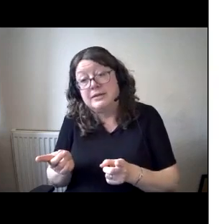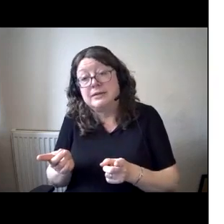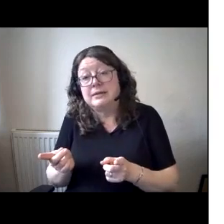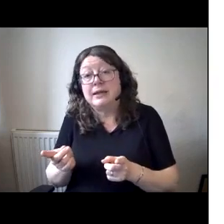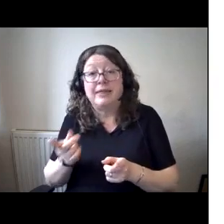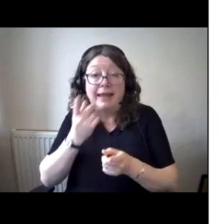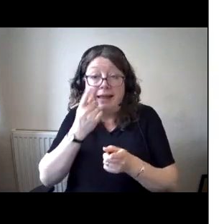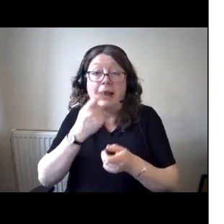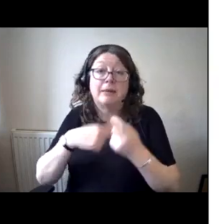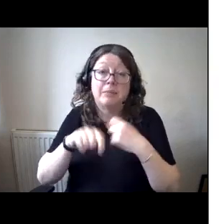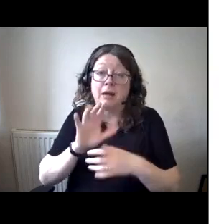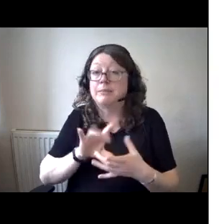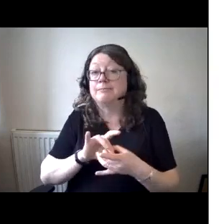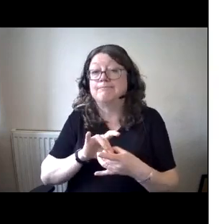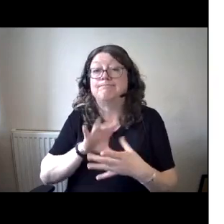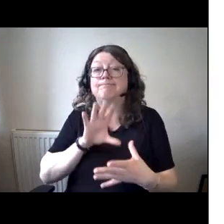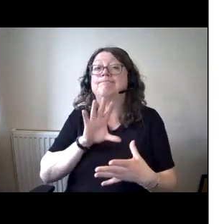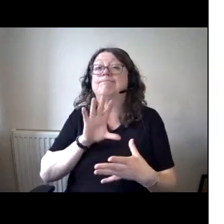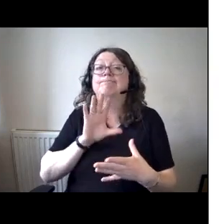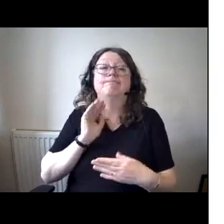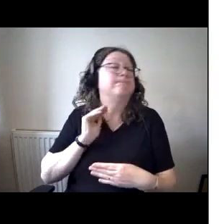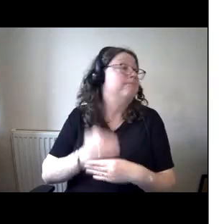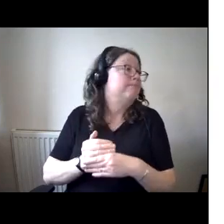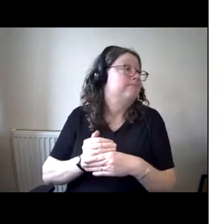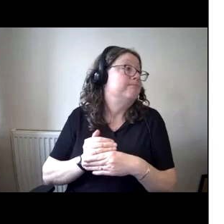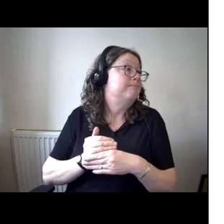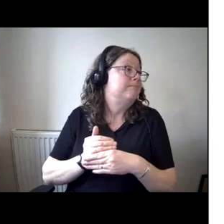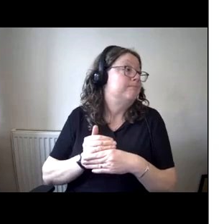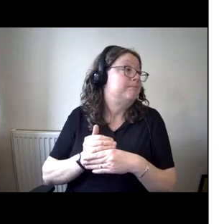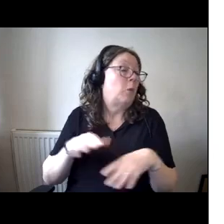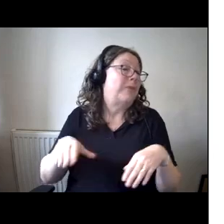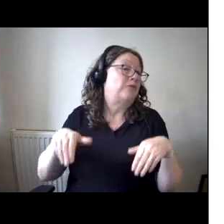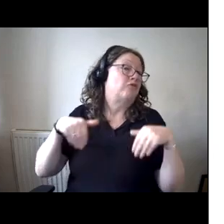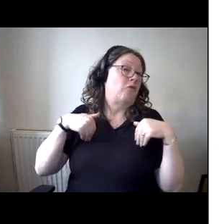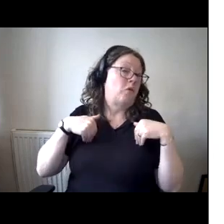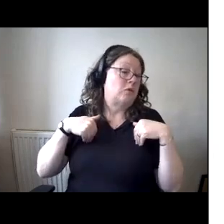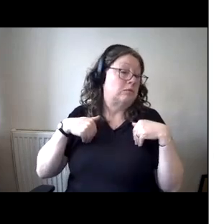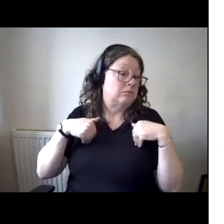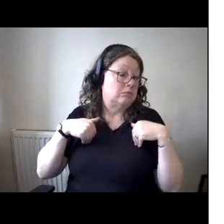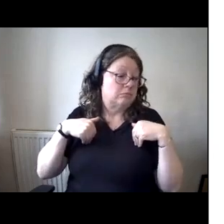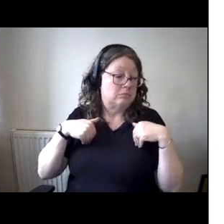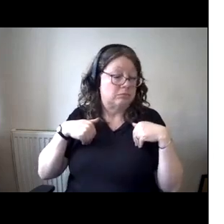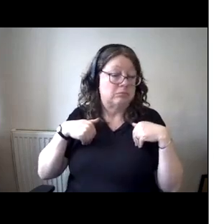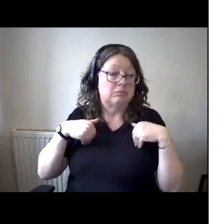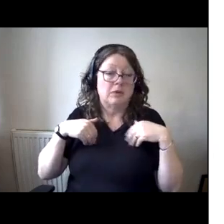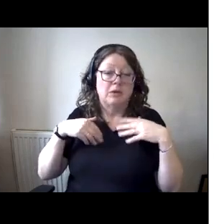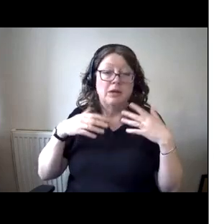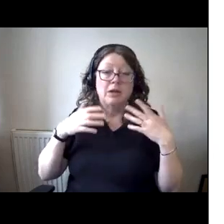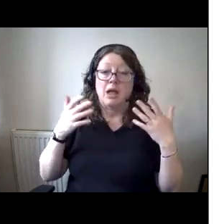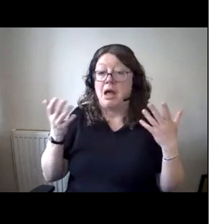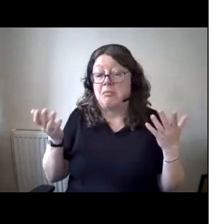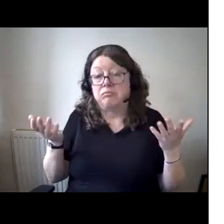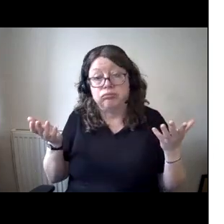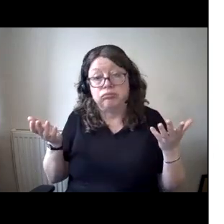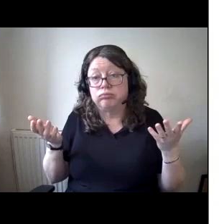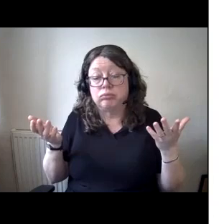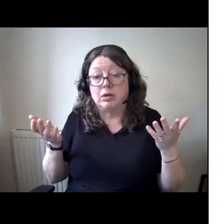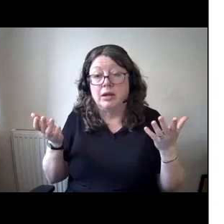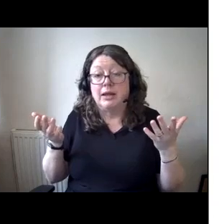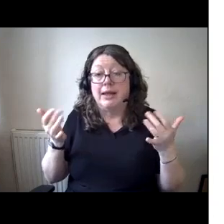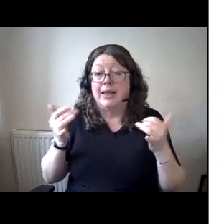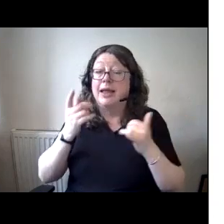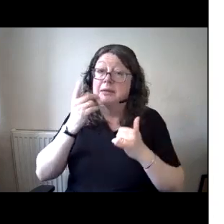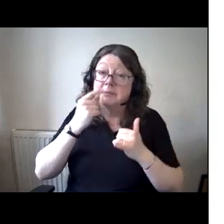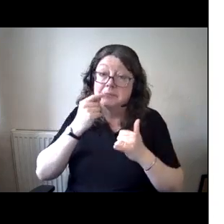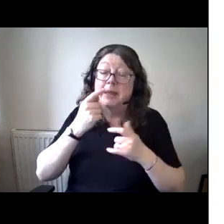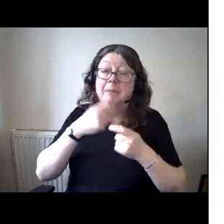they almost withdraw into their minds, they shut down, they become maybe they become over compliant. So what